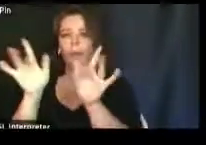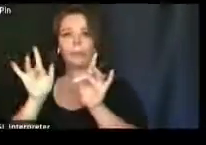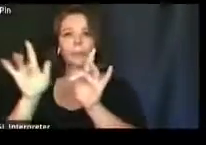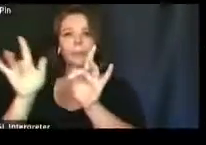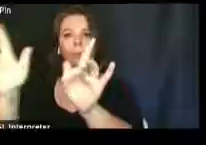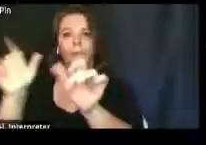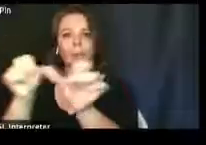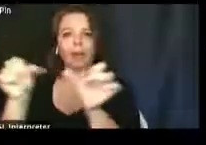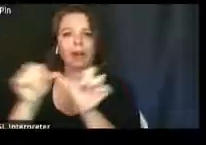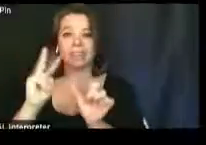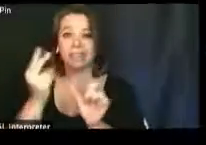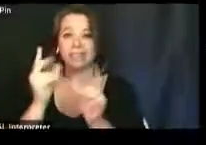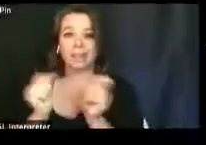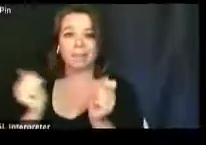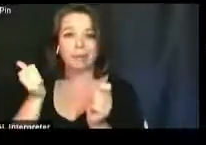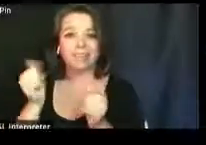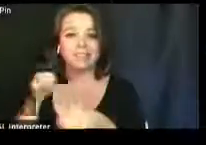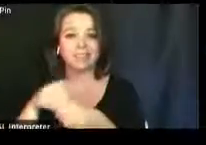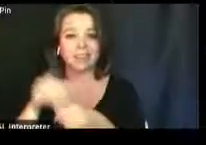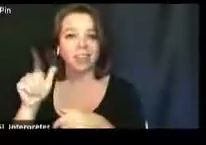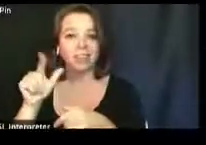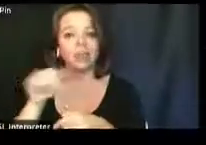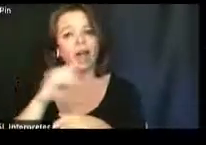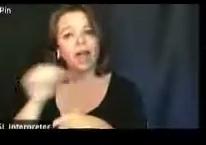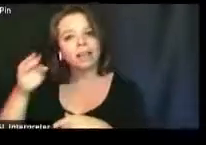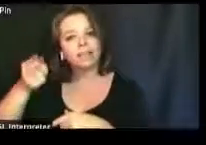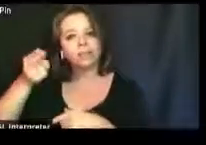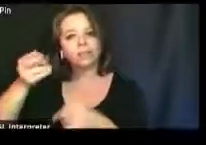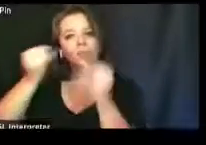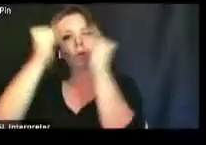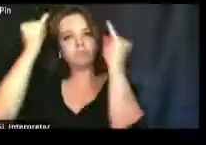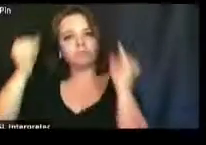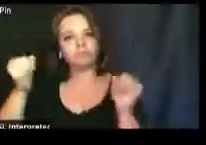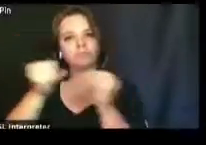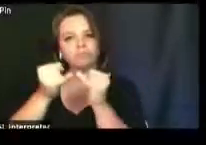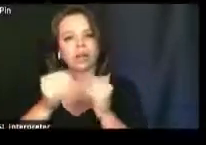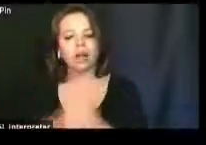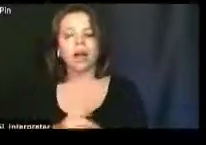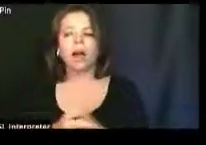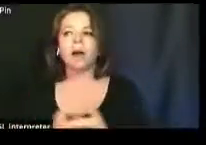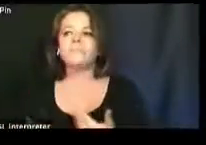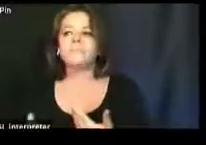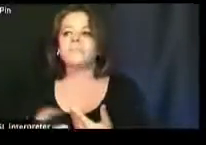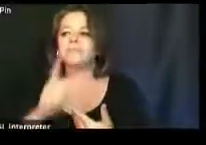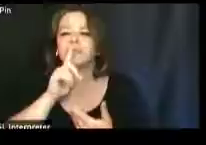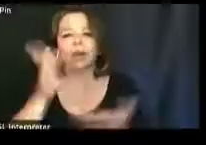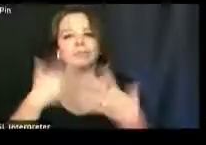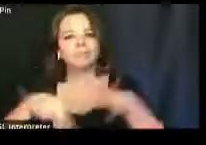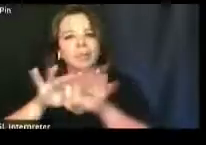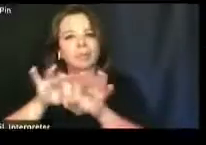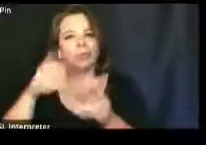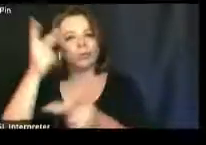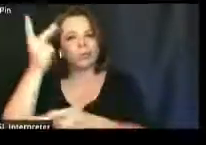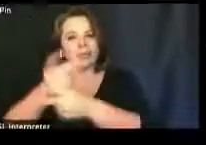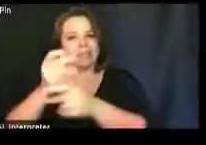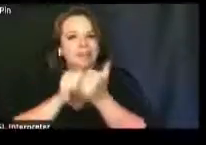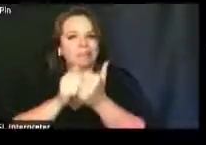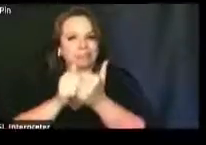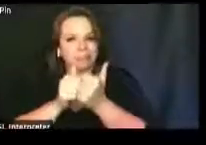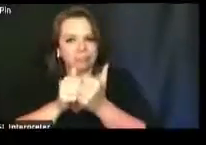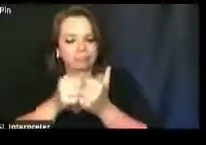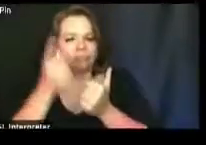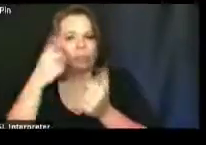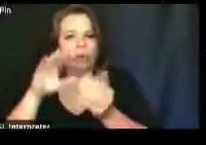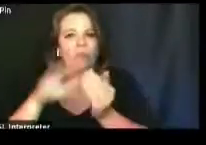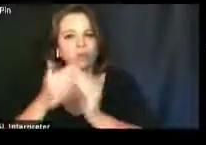space in the city of Los Angeles, and these historical boundaries is important to keep intact for the community